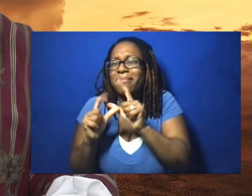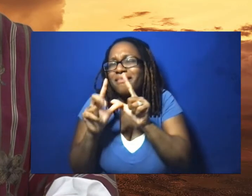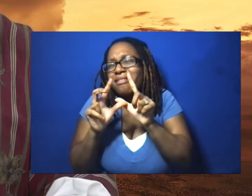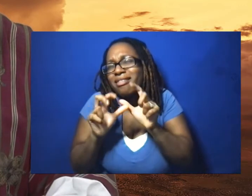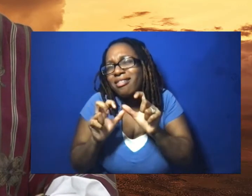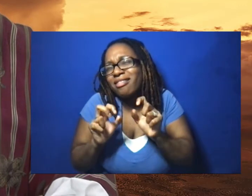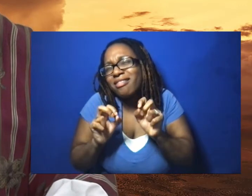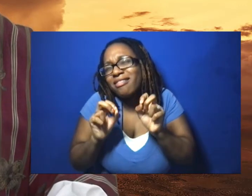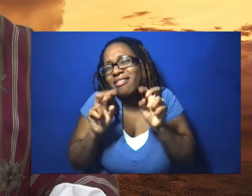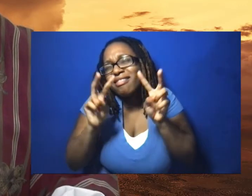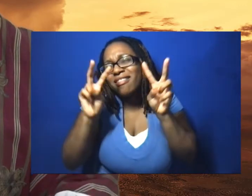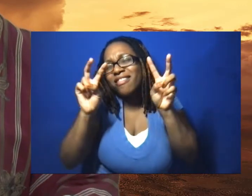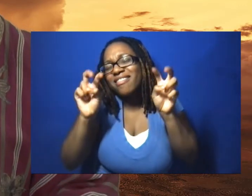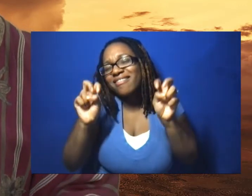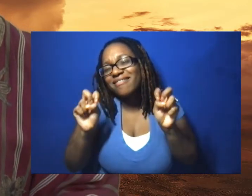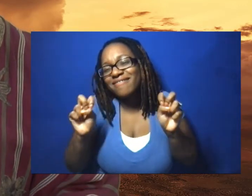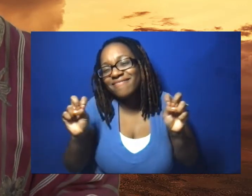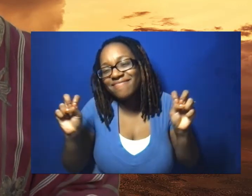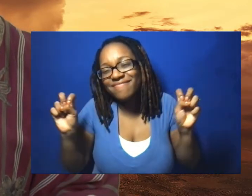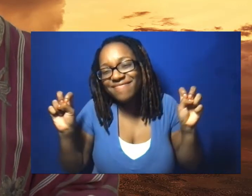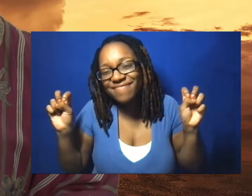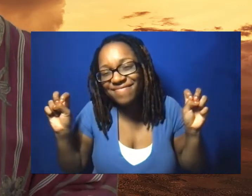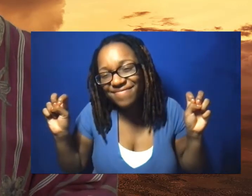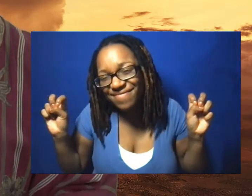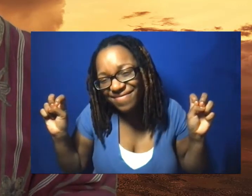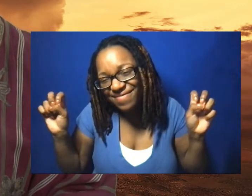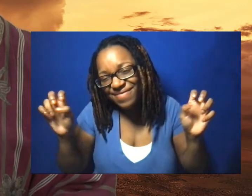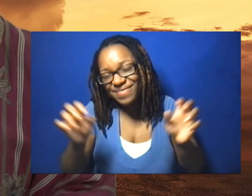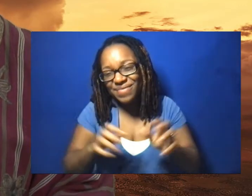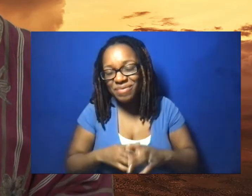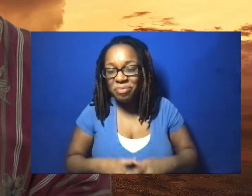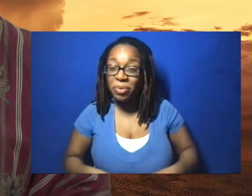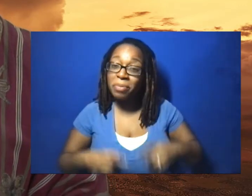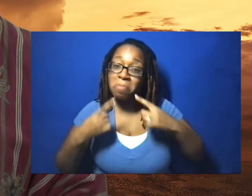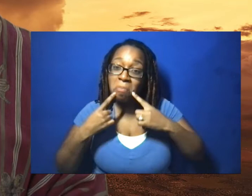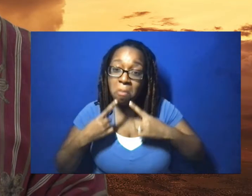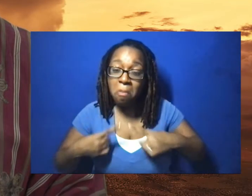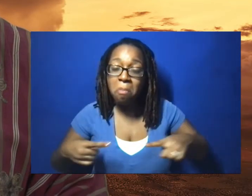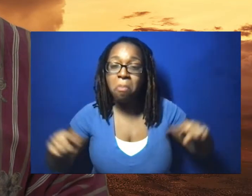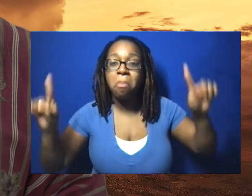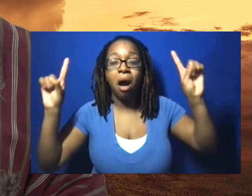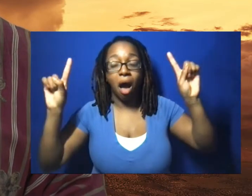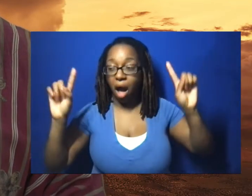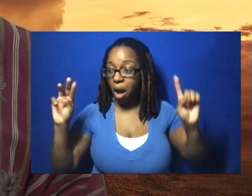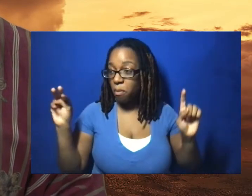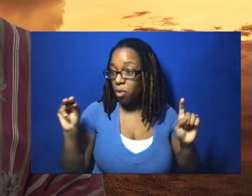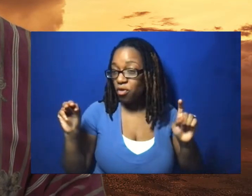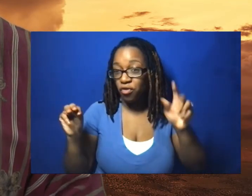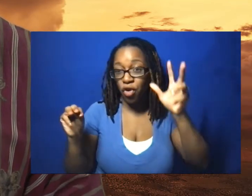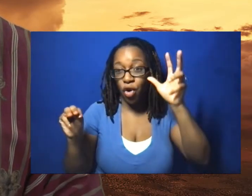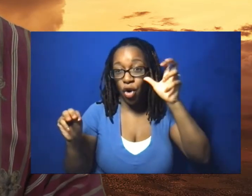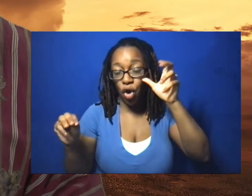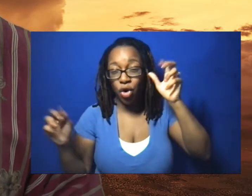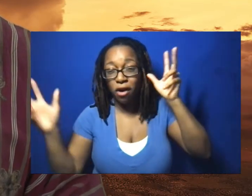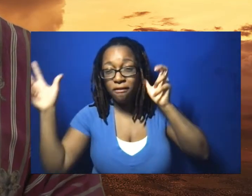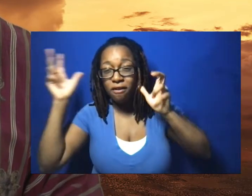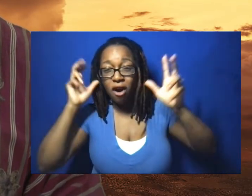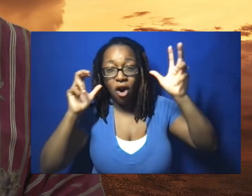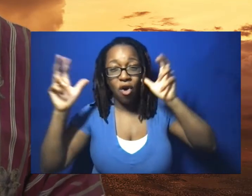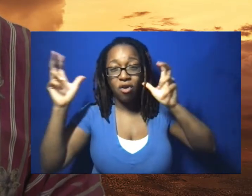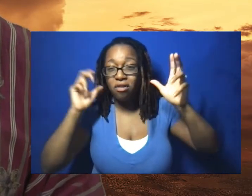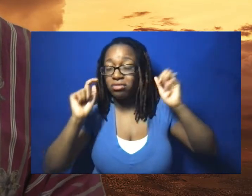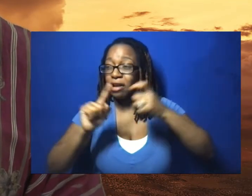love. And then Mufunga heard voices racing down the